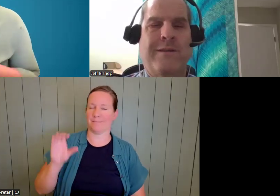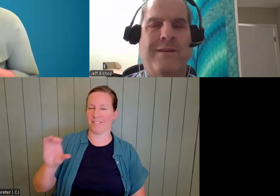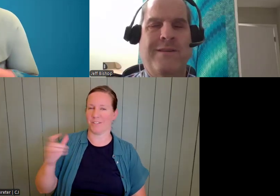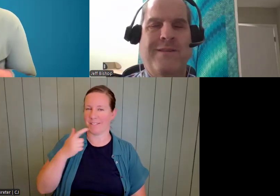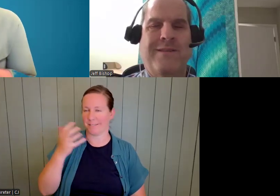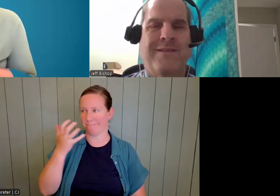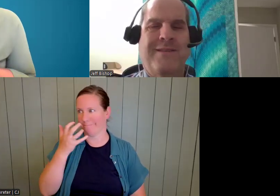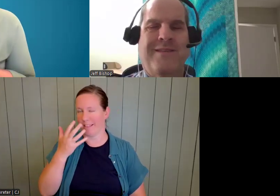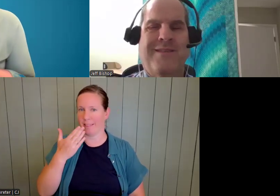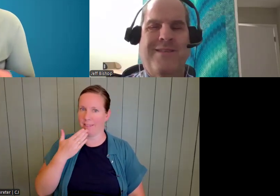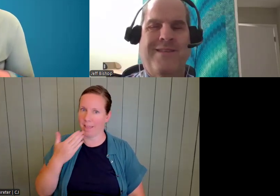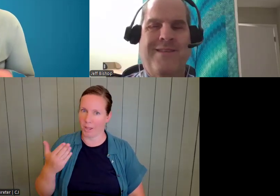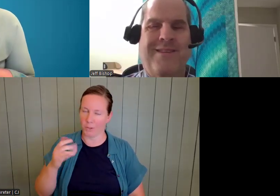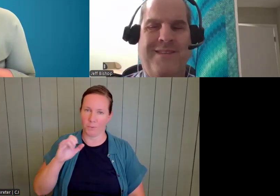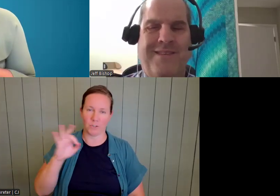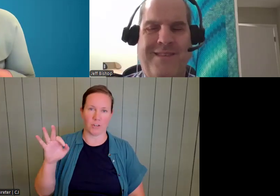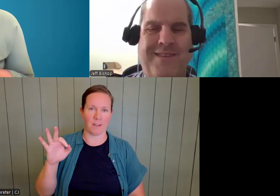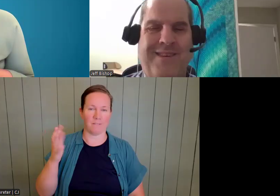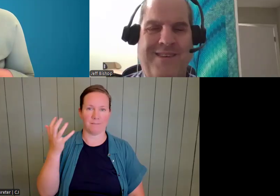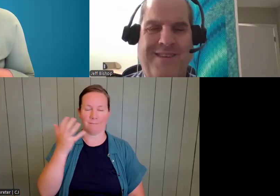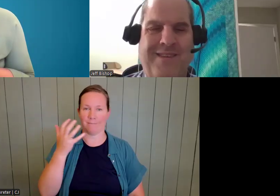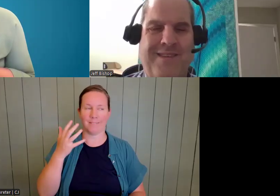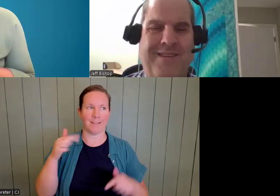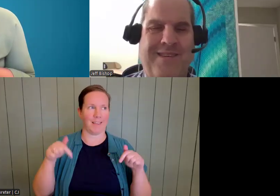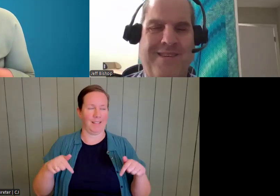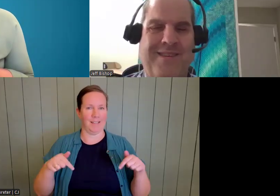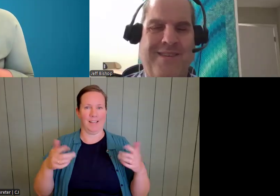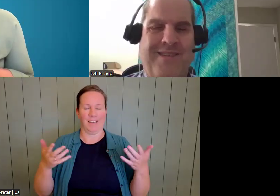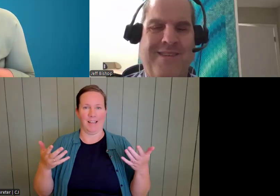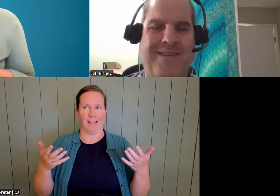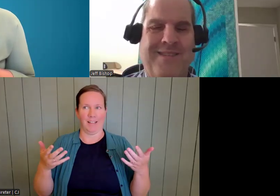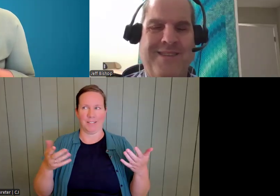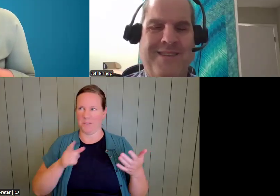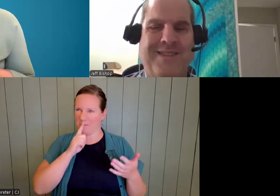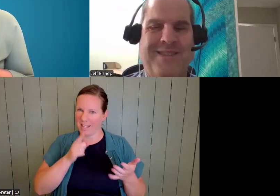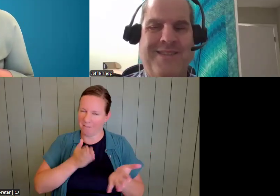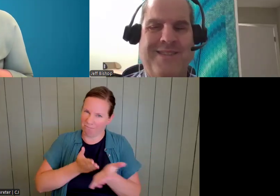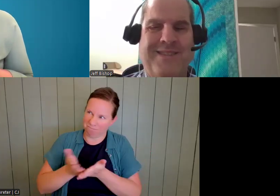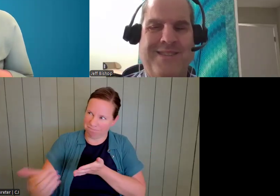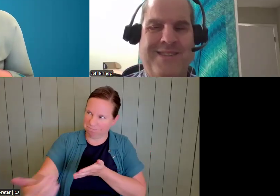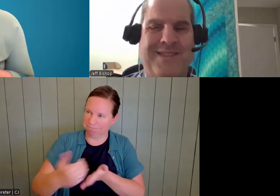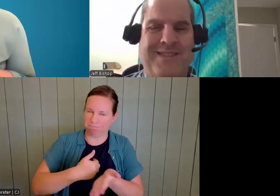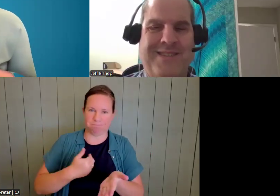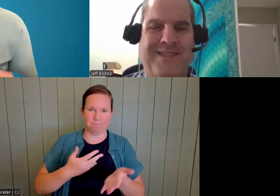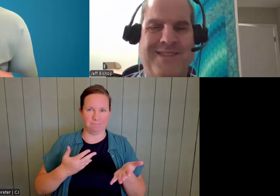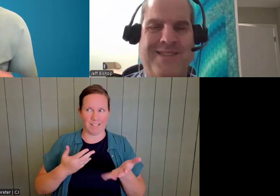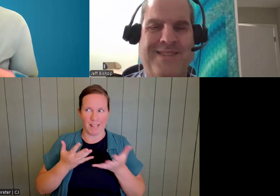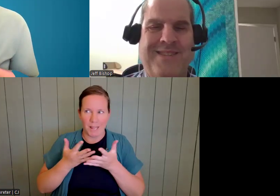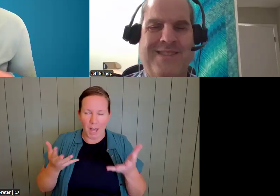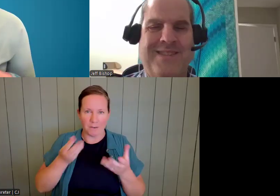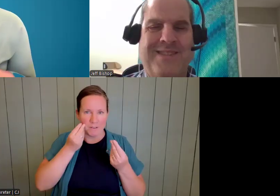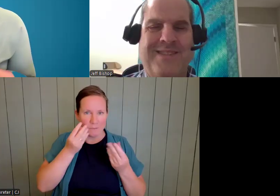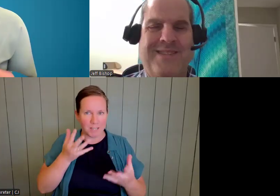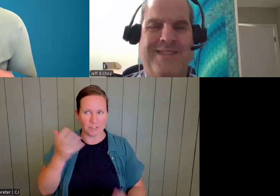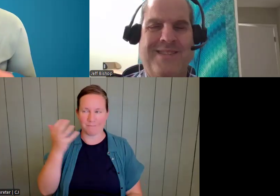you, Jeff. This was like so uh, comprehensive. I think that's the word I would use. I